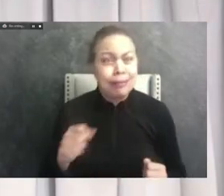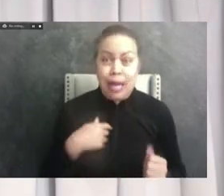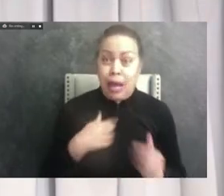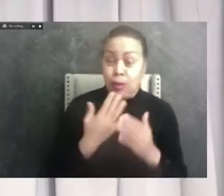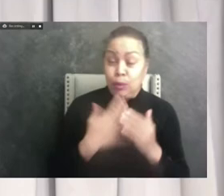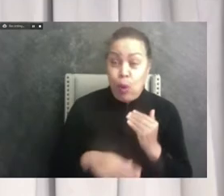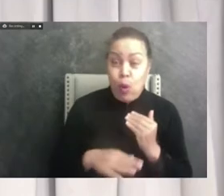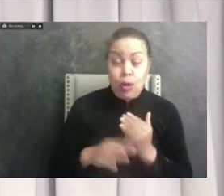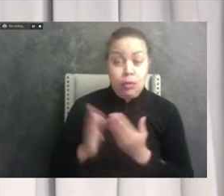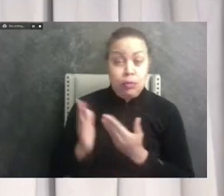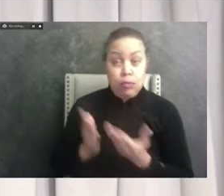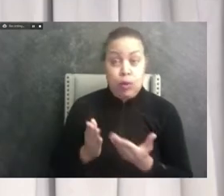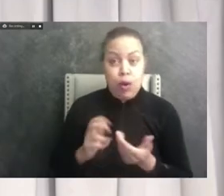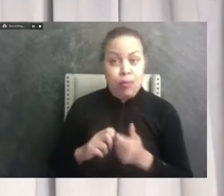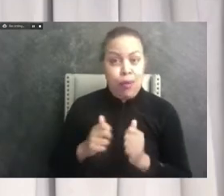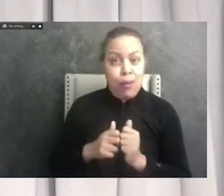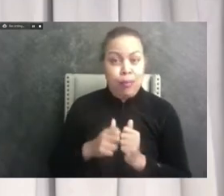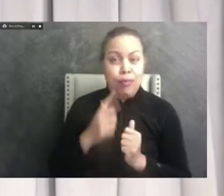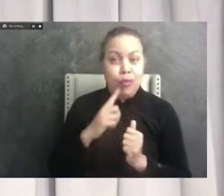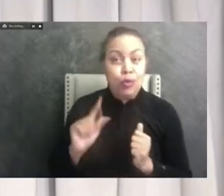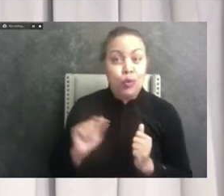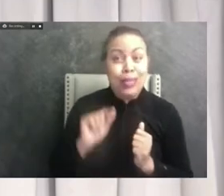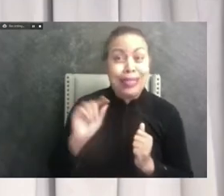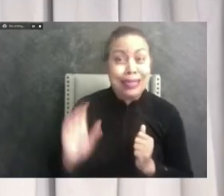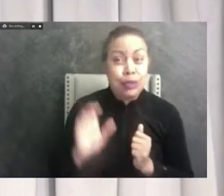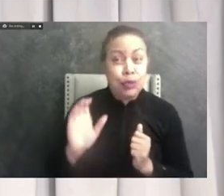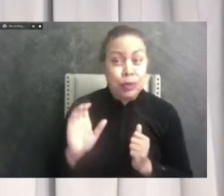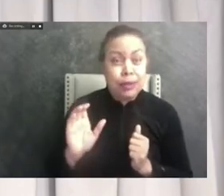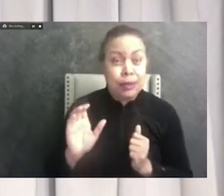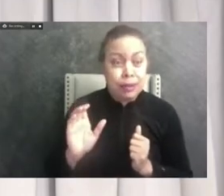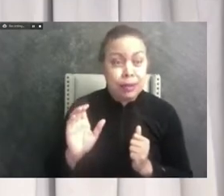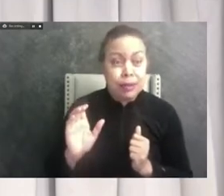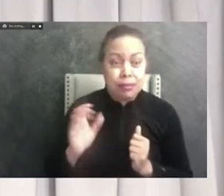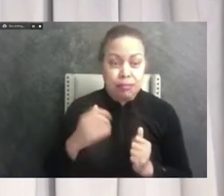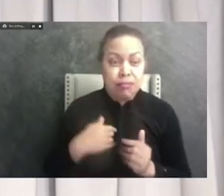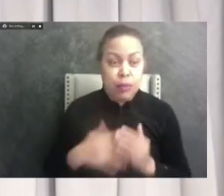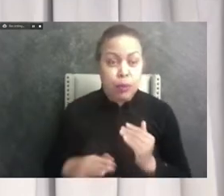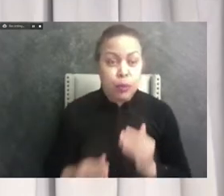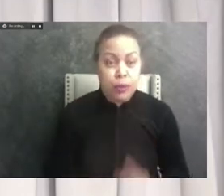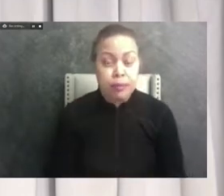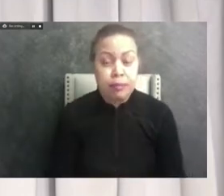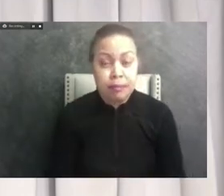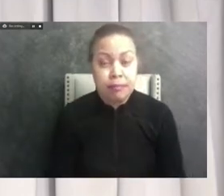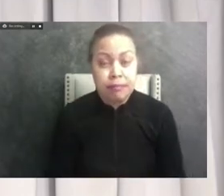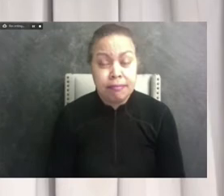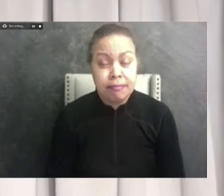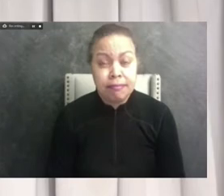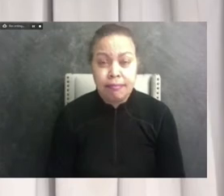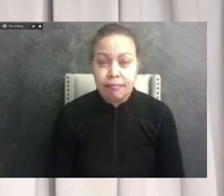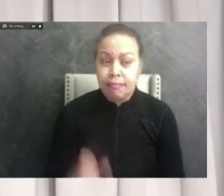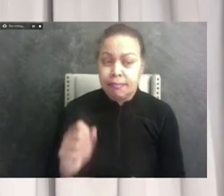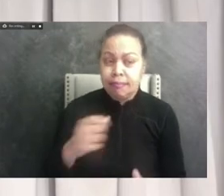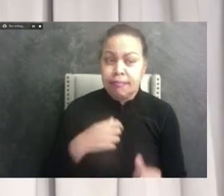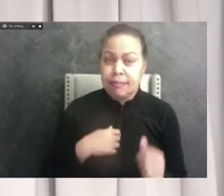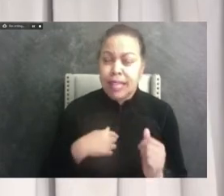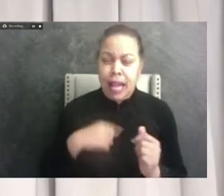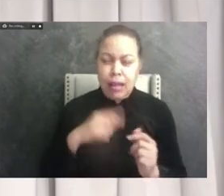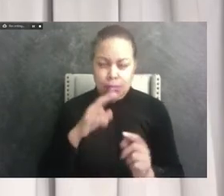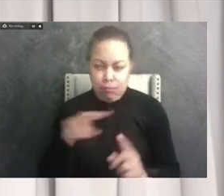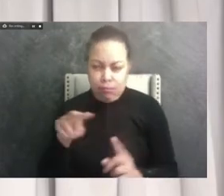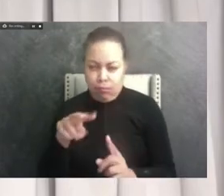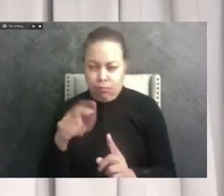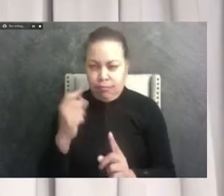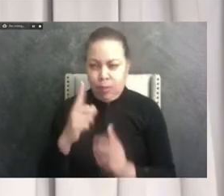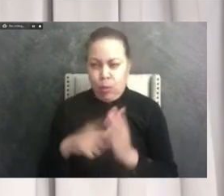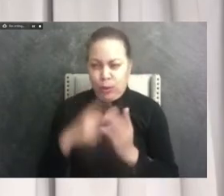problem of the 20th century. I was born. I read minds before I